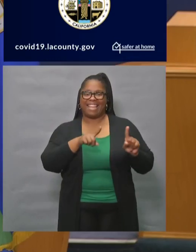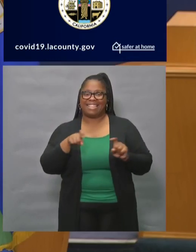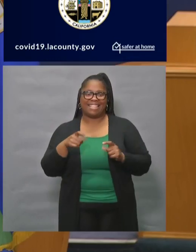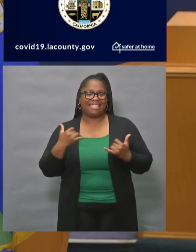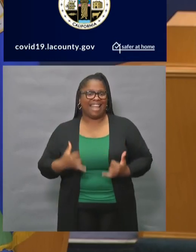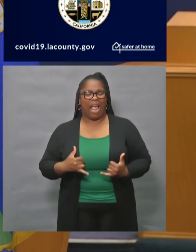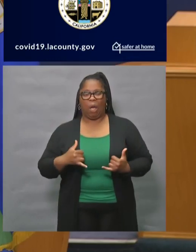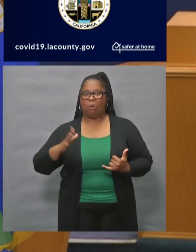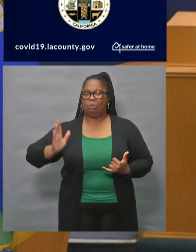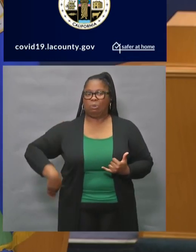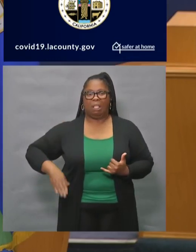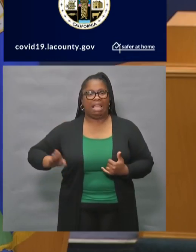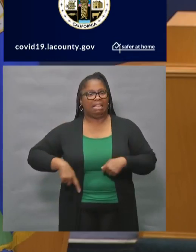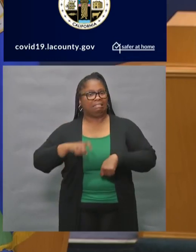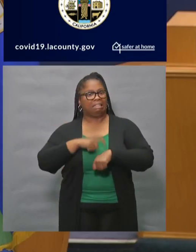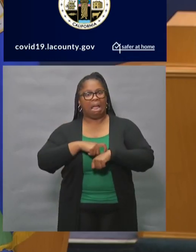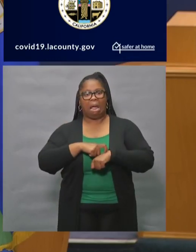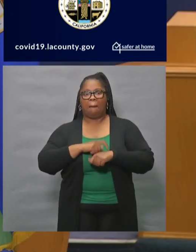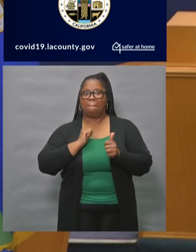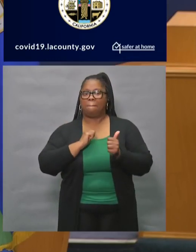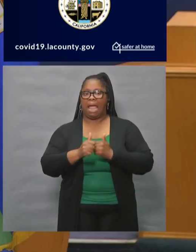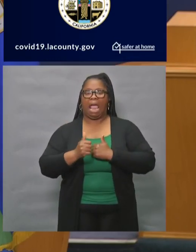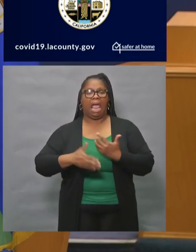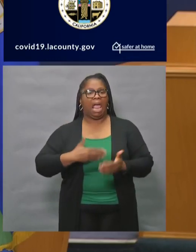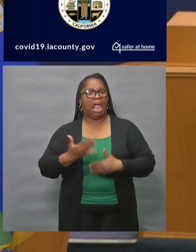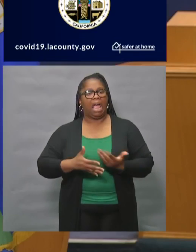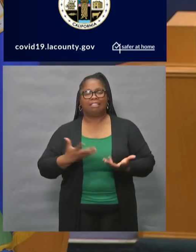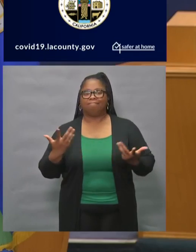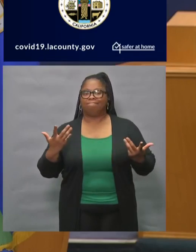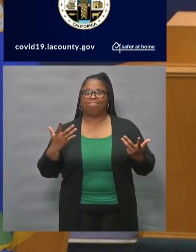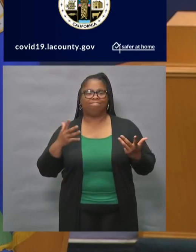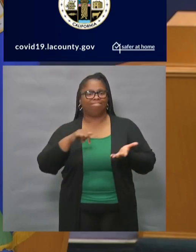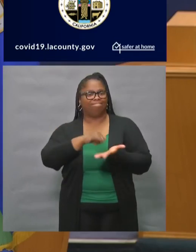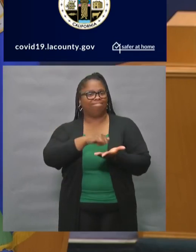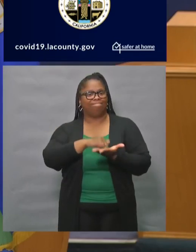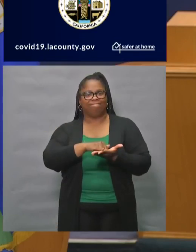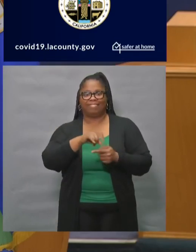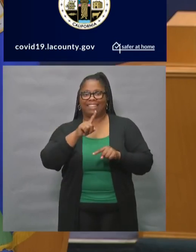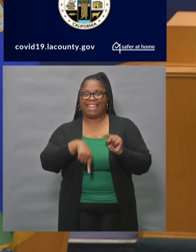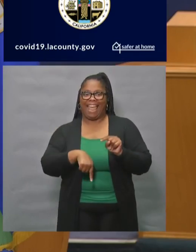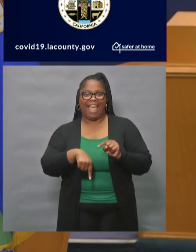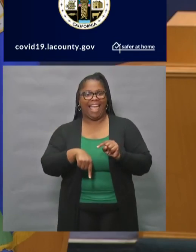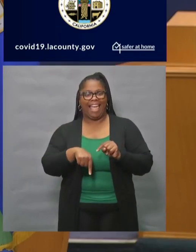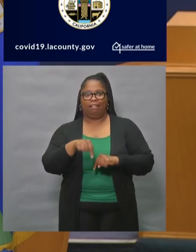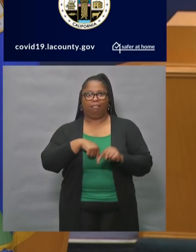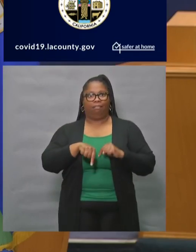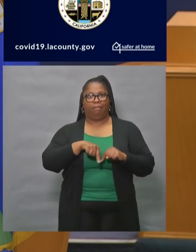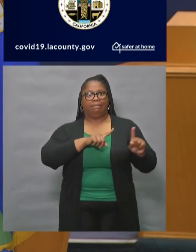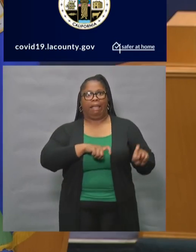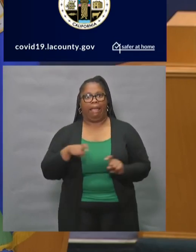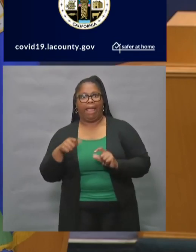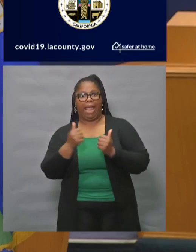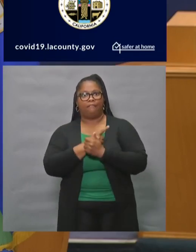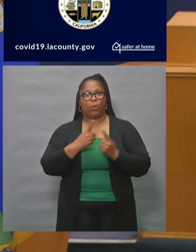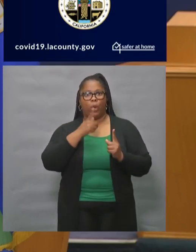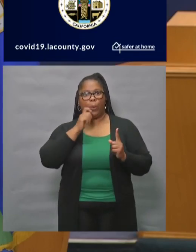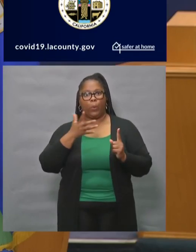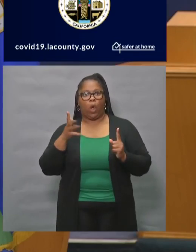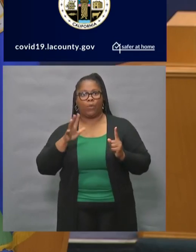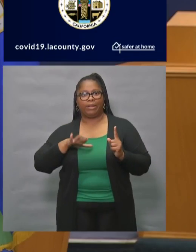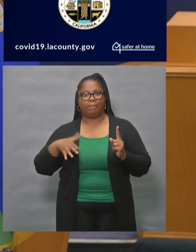I want to put that caveat out there that everybody, it's not possible to go back and test everybody who passed, who